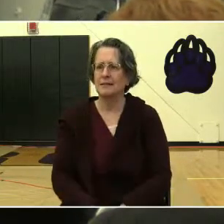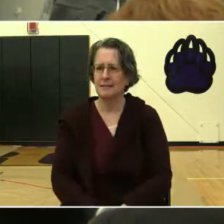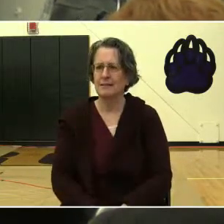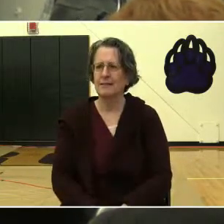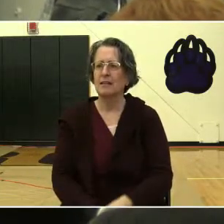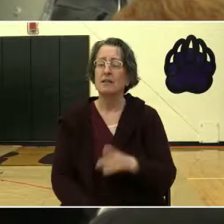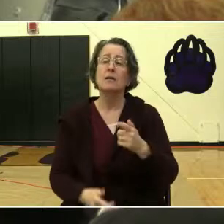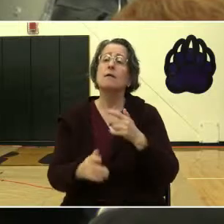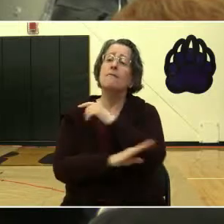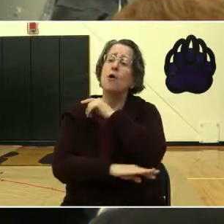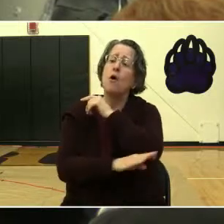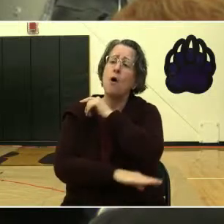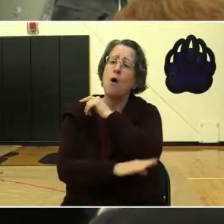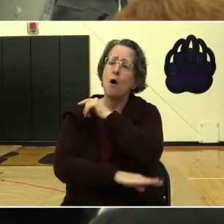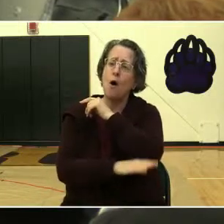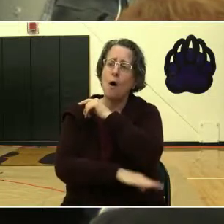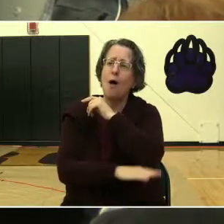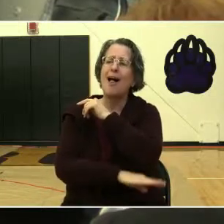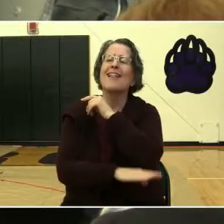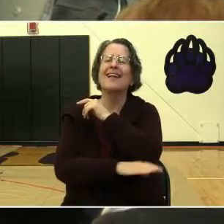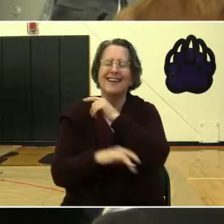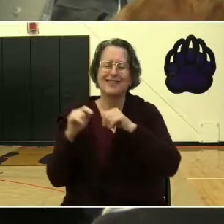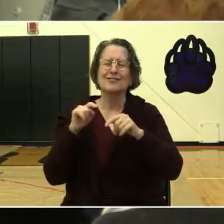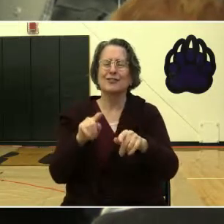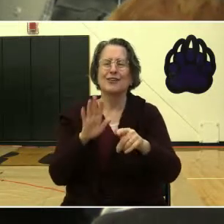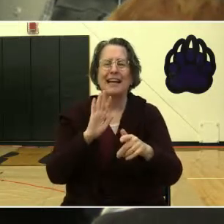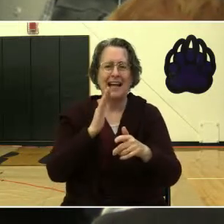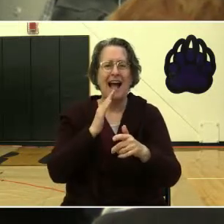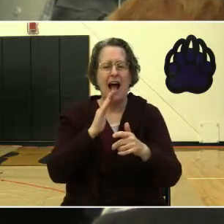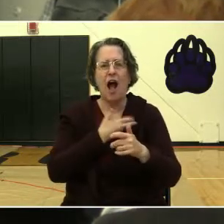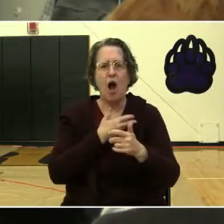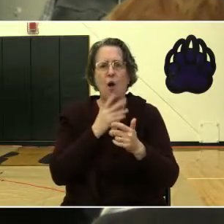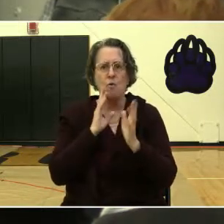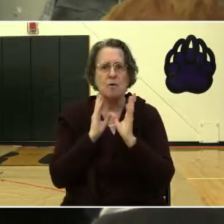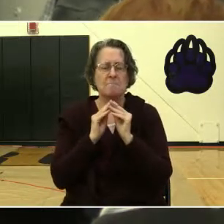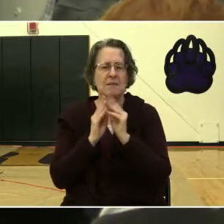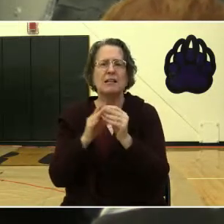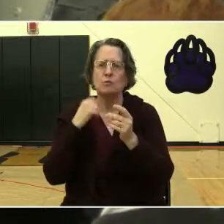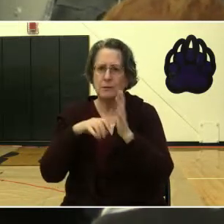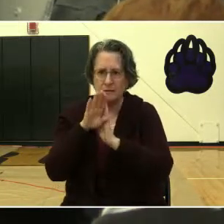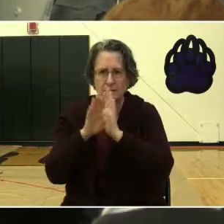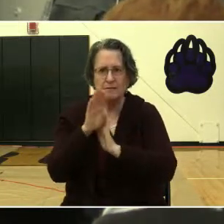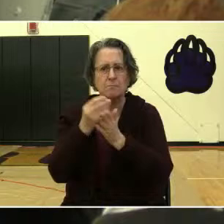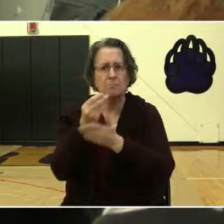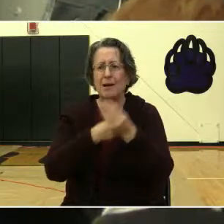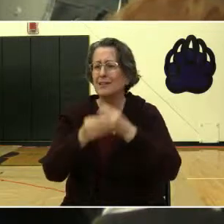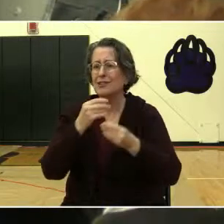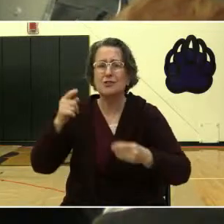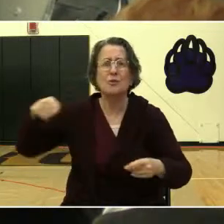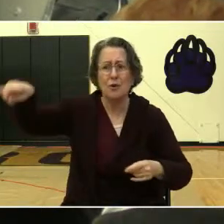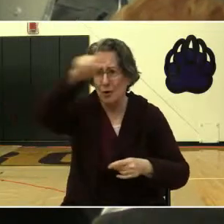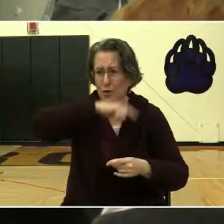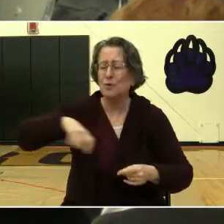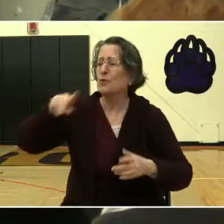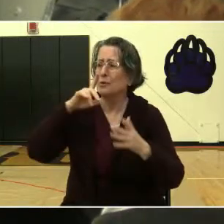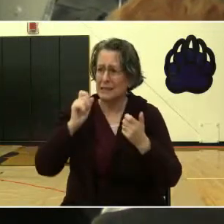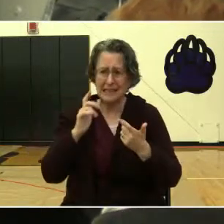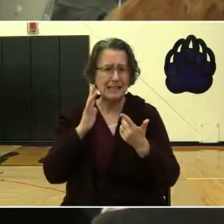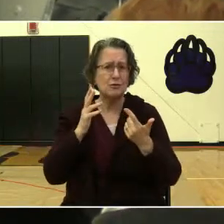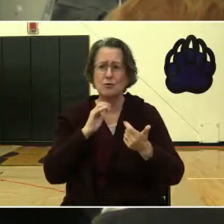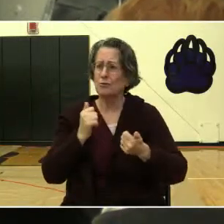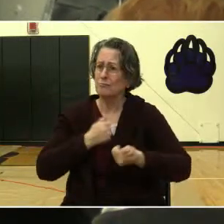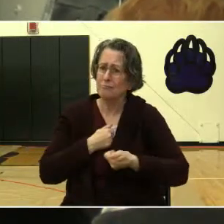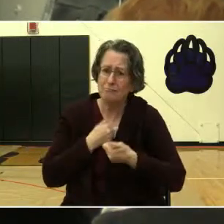the fall with the select board and I would encourage folks as much as they're able to to stay engaged with that process and you know voice concerns about